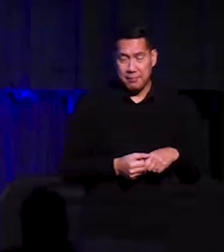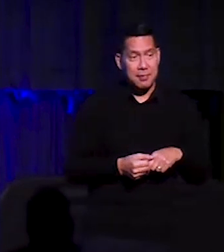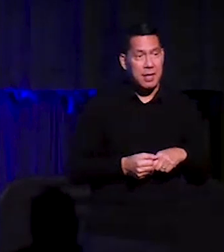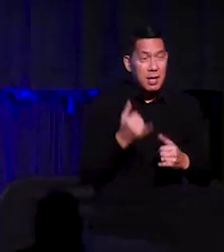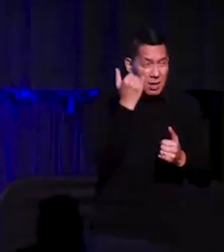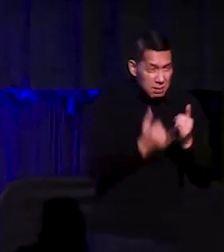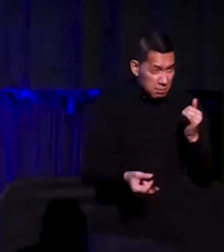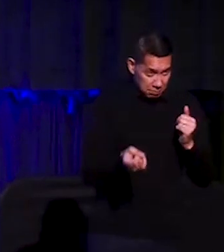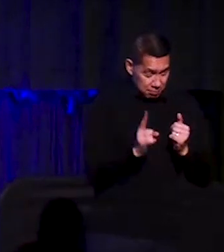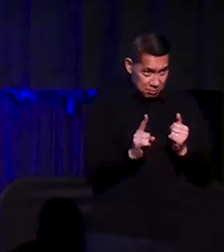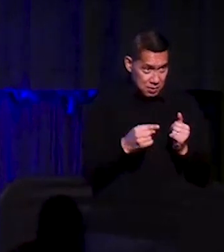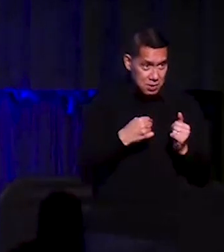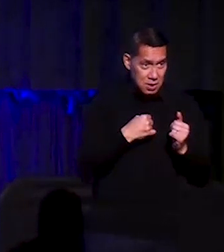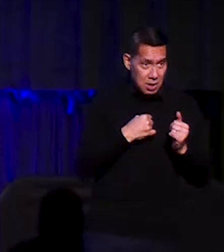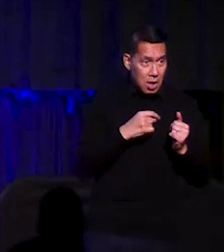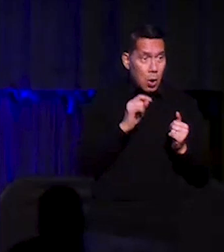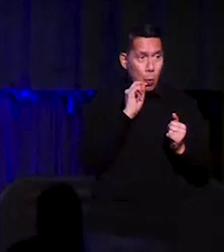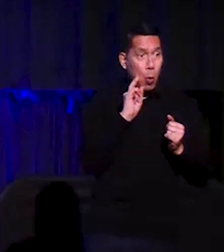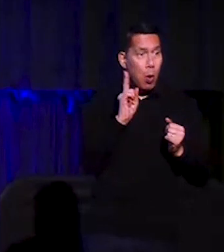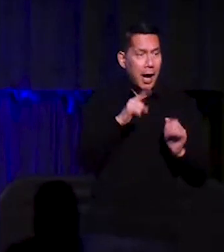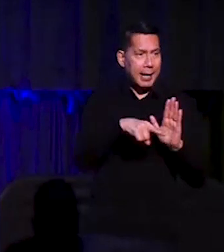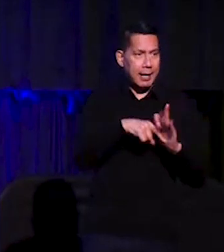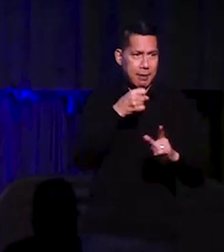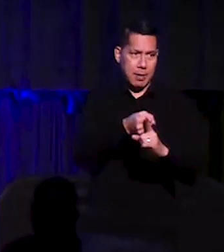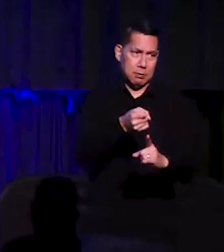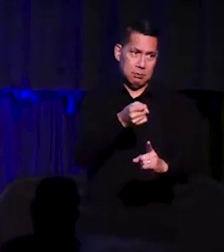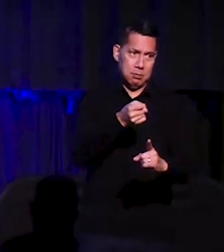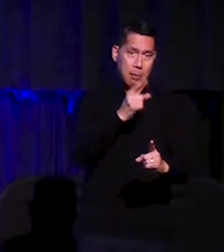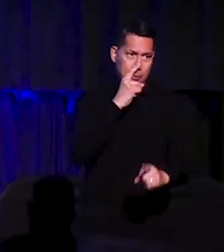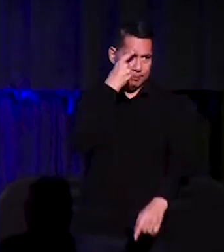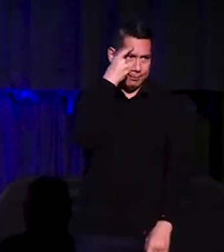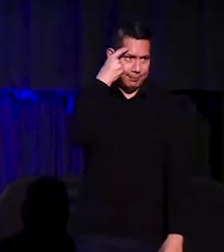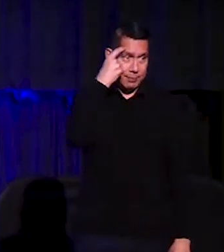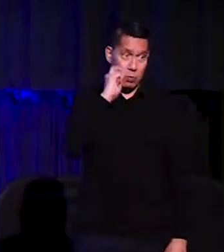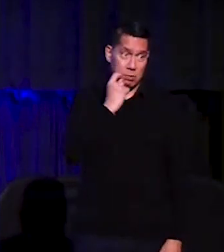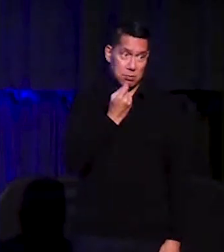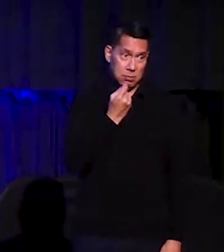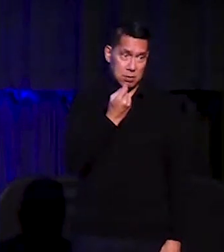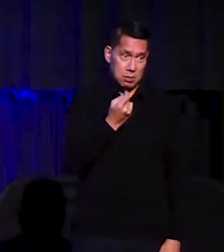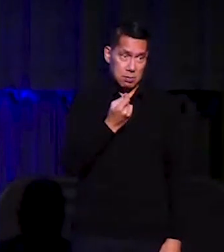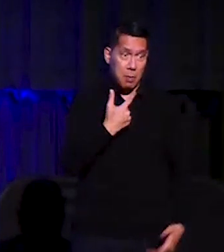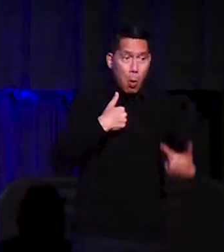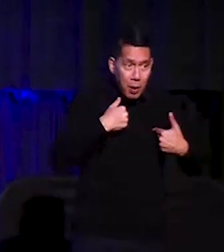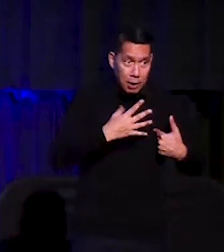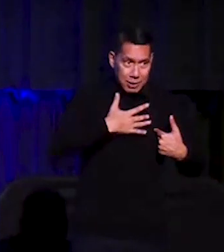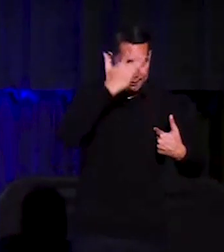What's worse is that we will harm people along the way without realizing it. Design shouldn't cause people